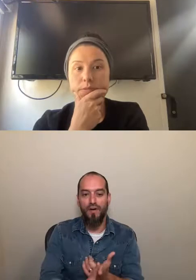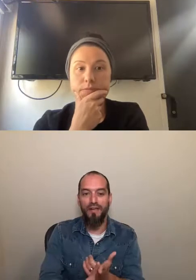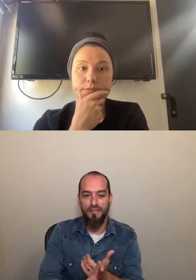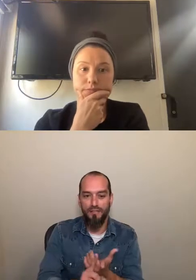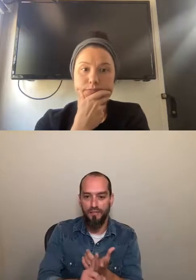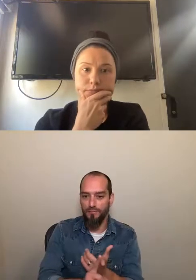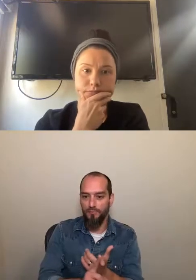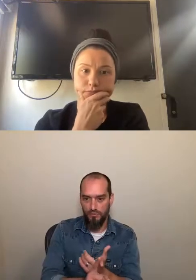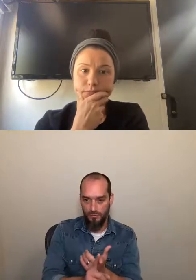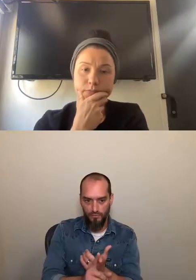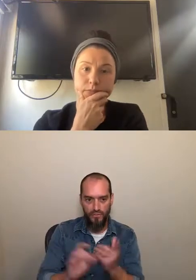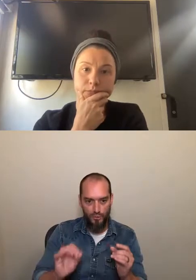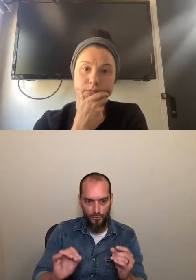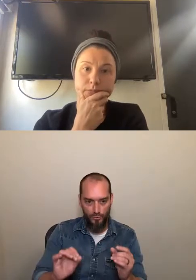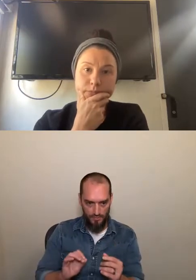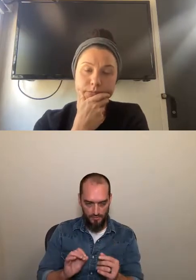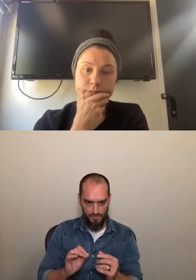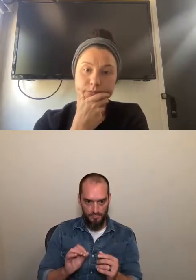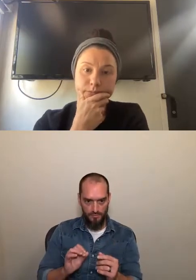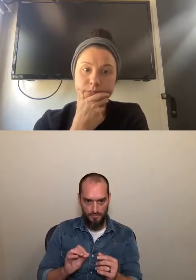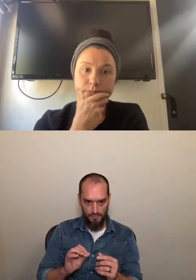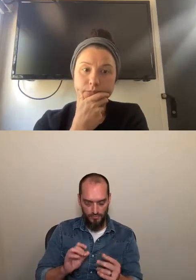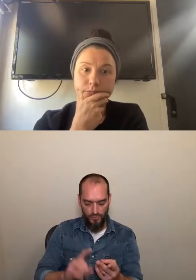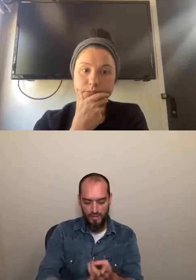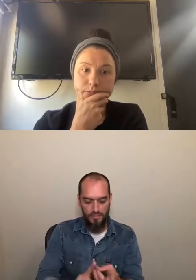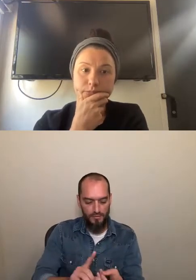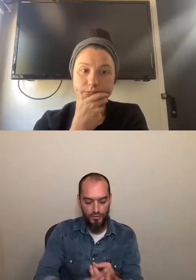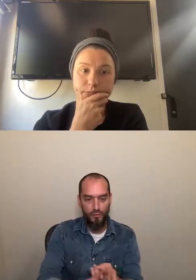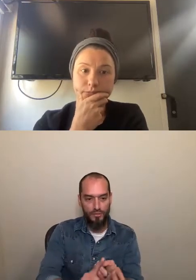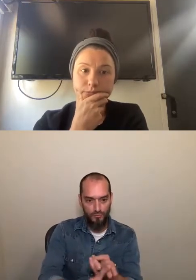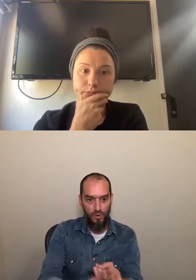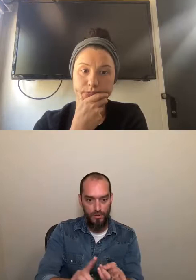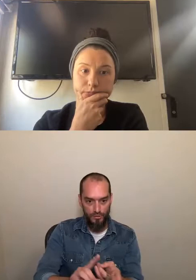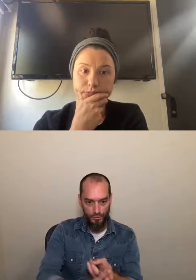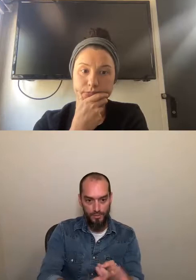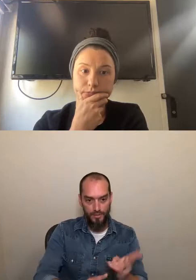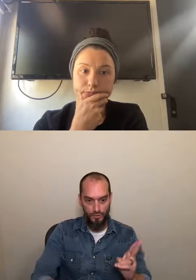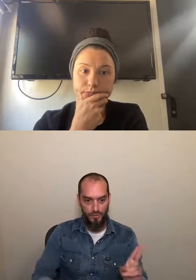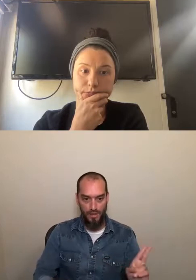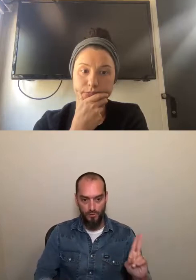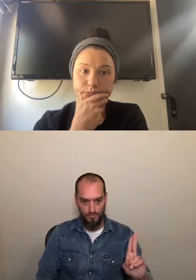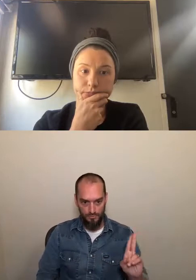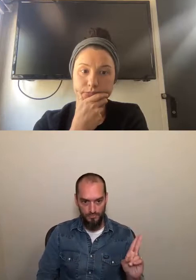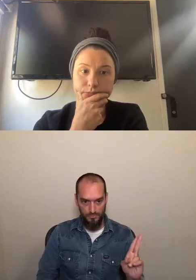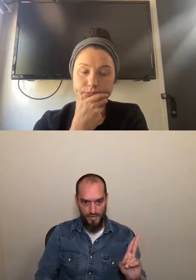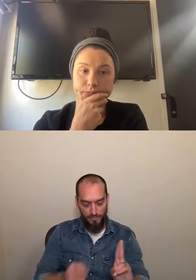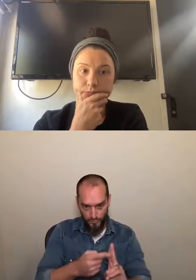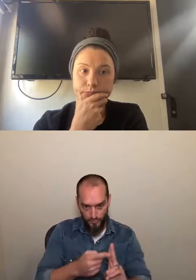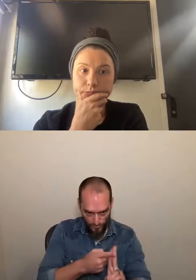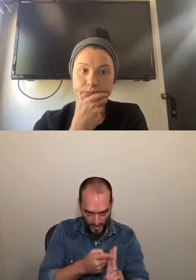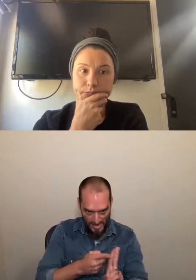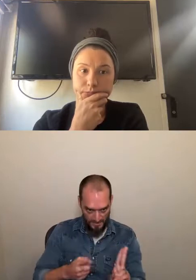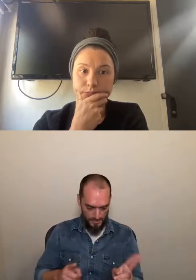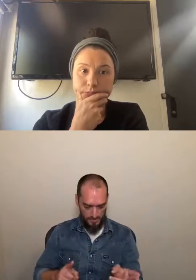on finding the mold visually. Finding the source of water contributing to that mold. And I